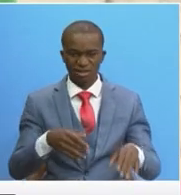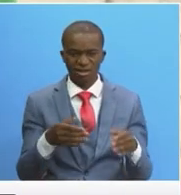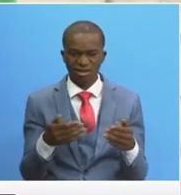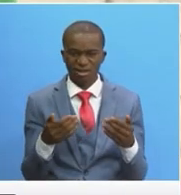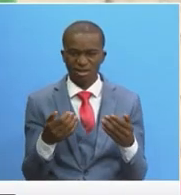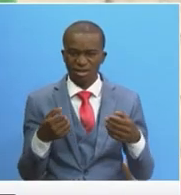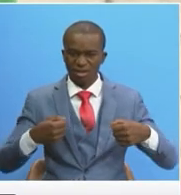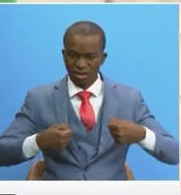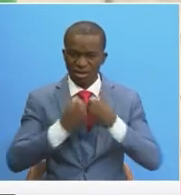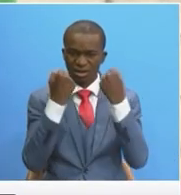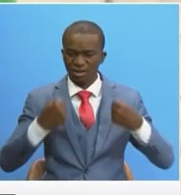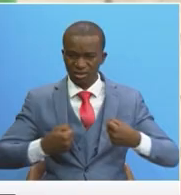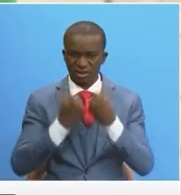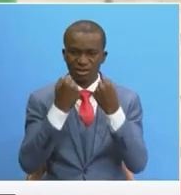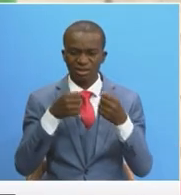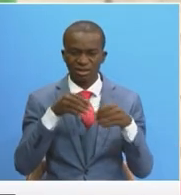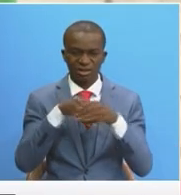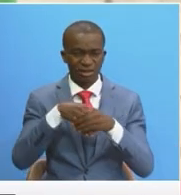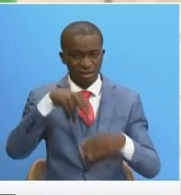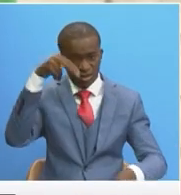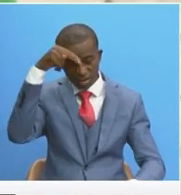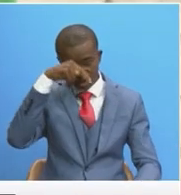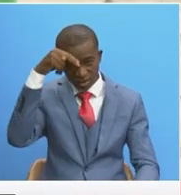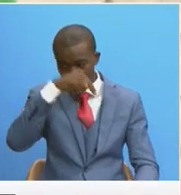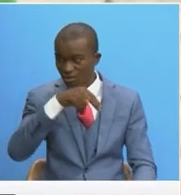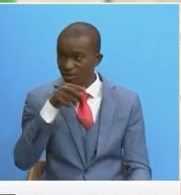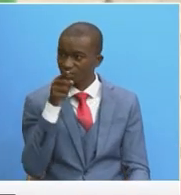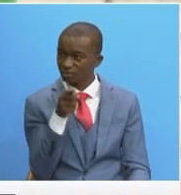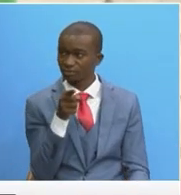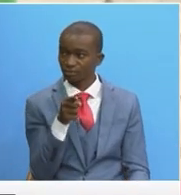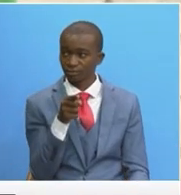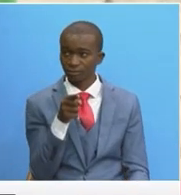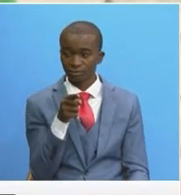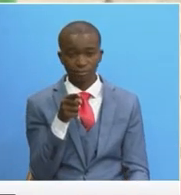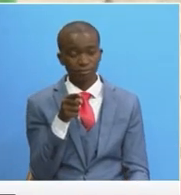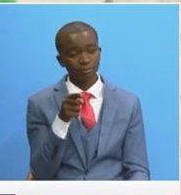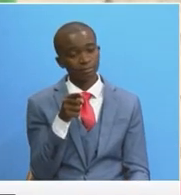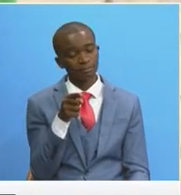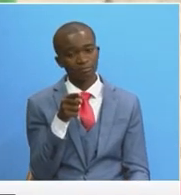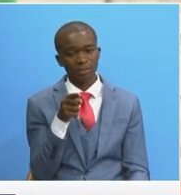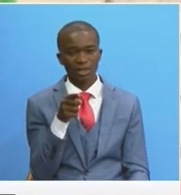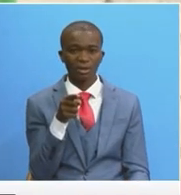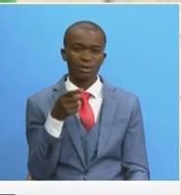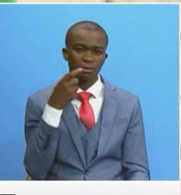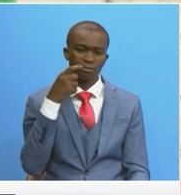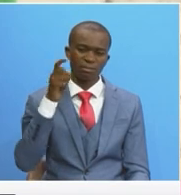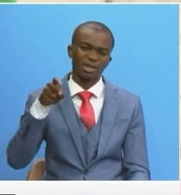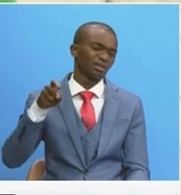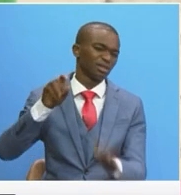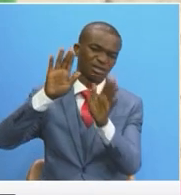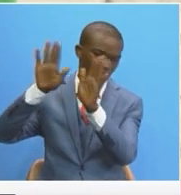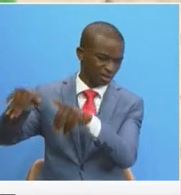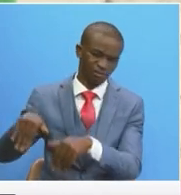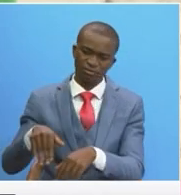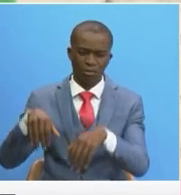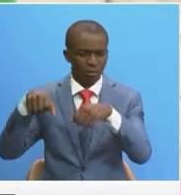the Nakonde residents, those in Natundu, town and elsewhere, to park their motorbikes and come by cars,